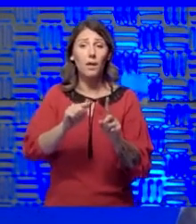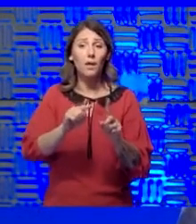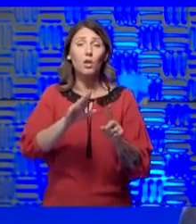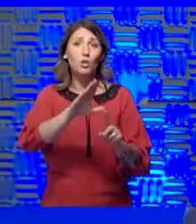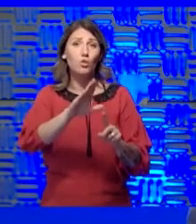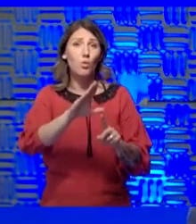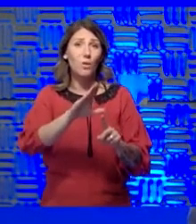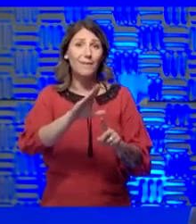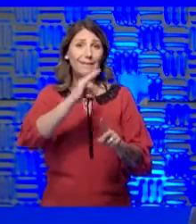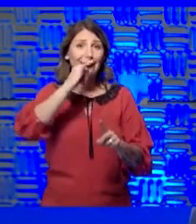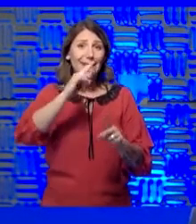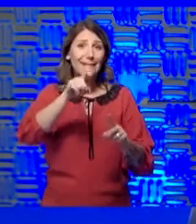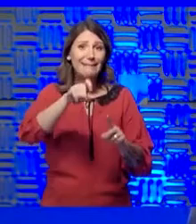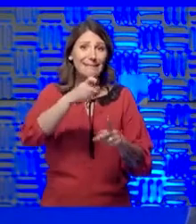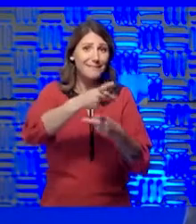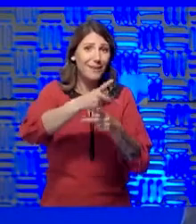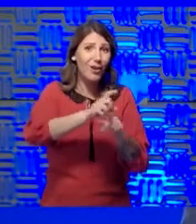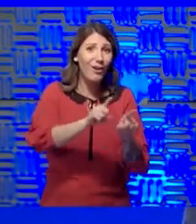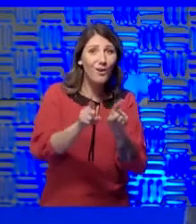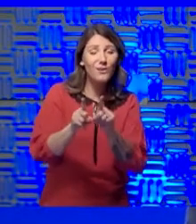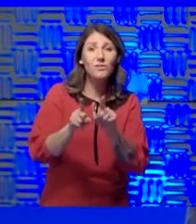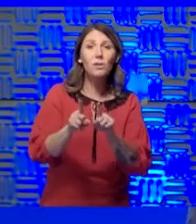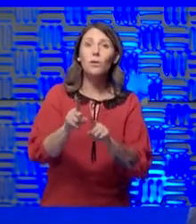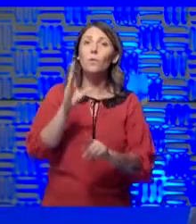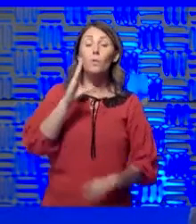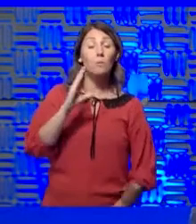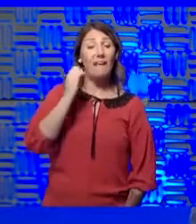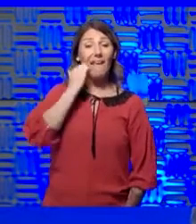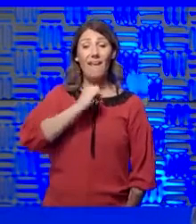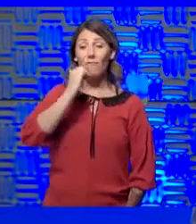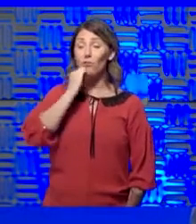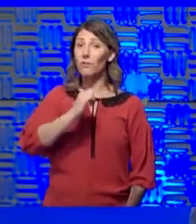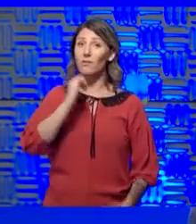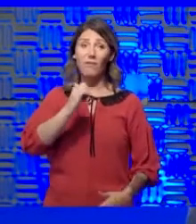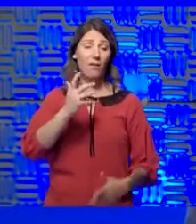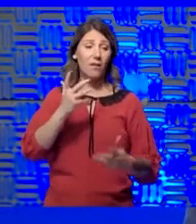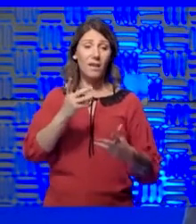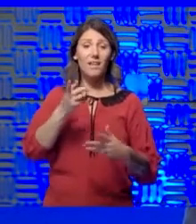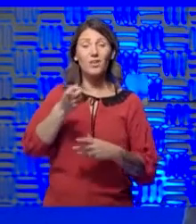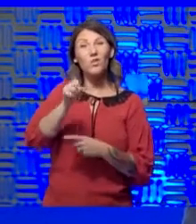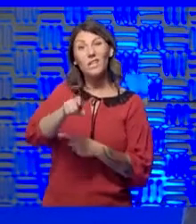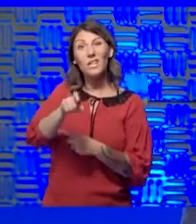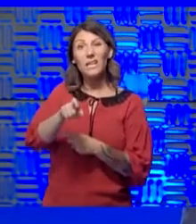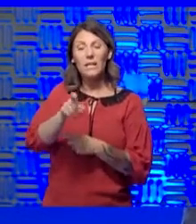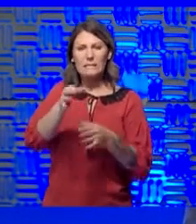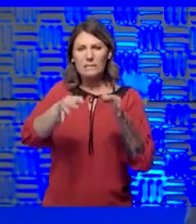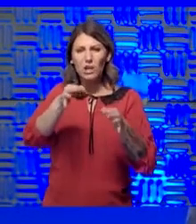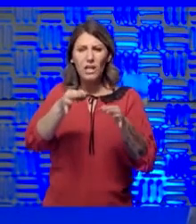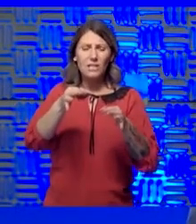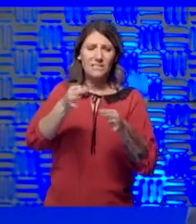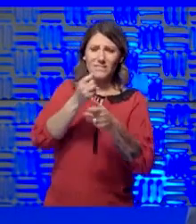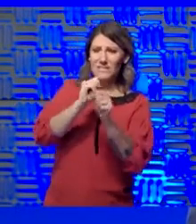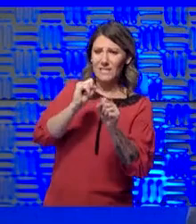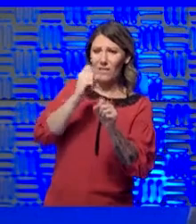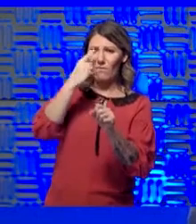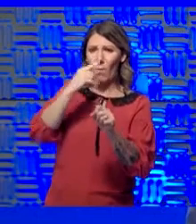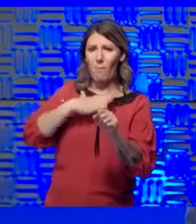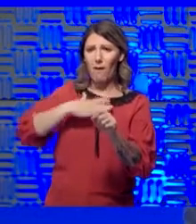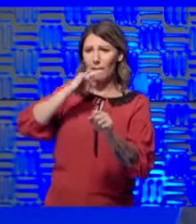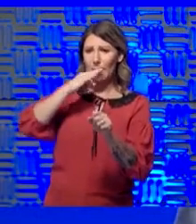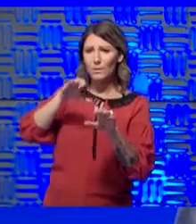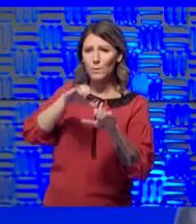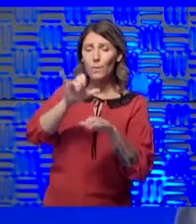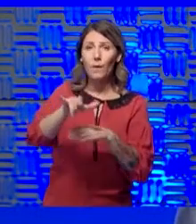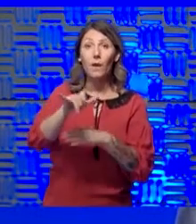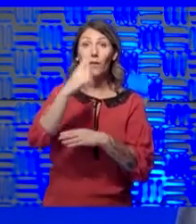care as well. And I think it's just going to be a day-to-day thing, and you have to judge how safe is it going to be for my children to be able to do this,